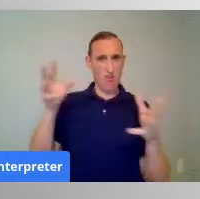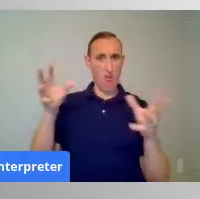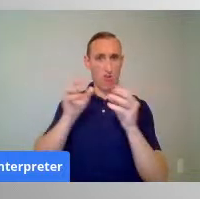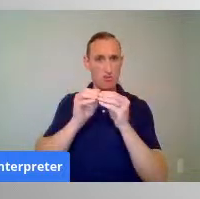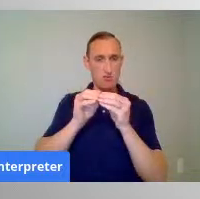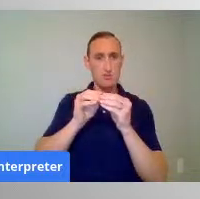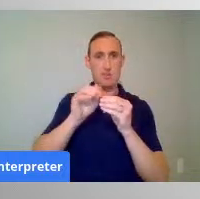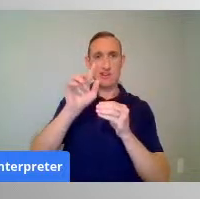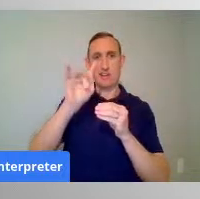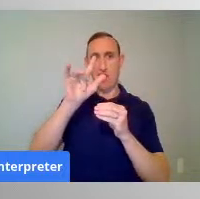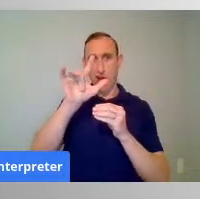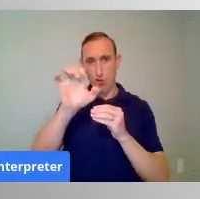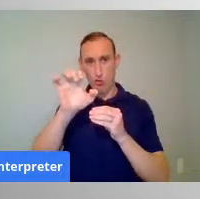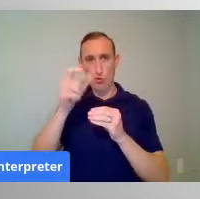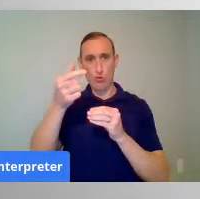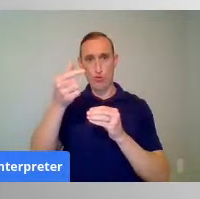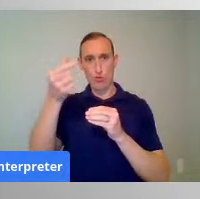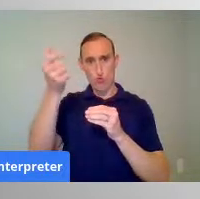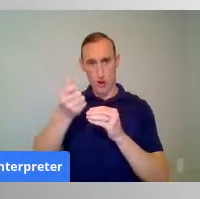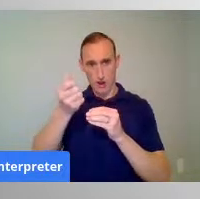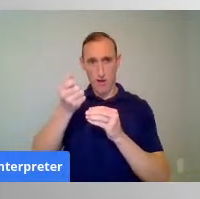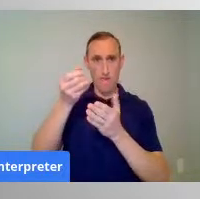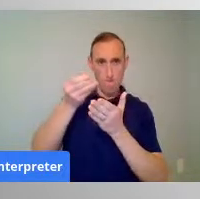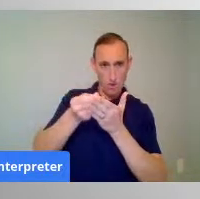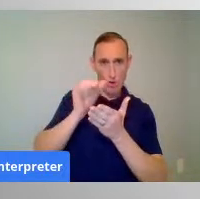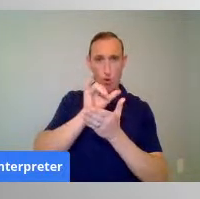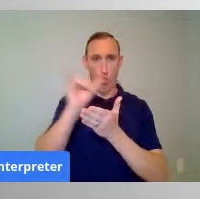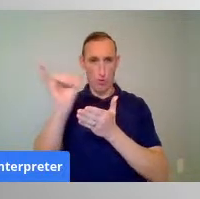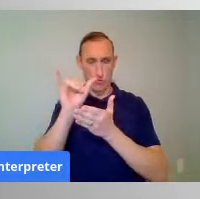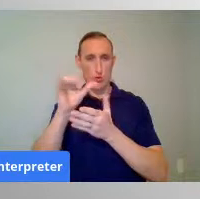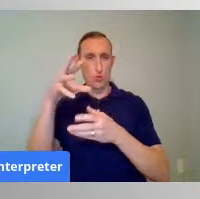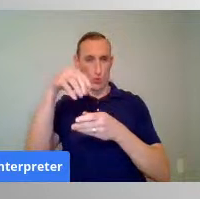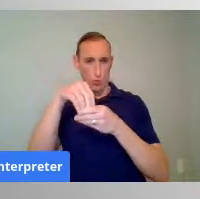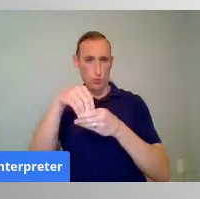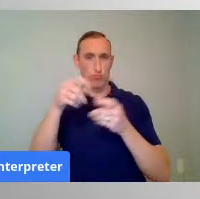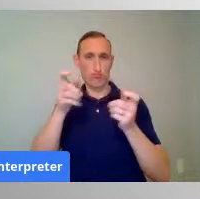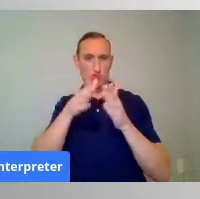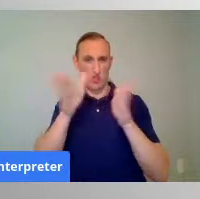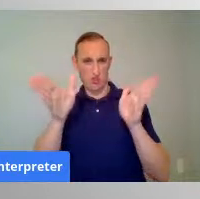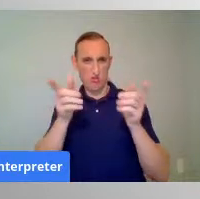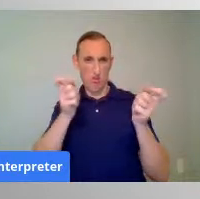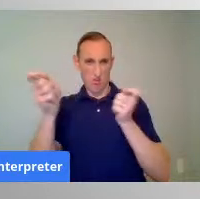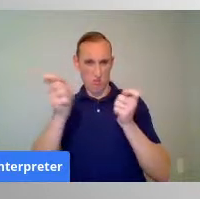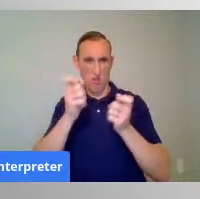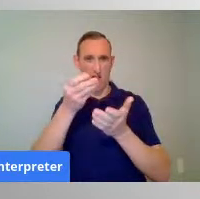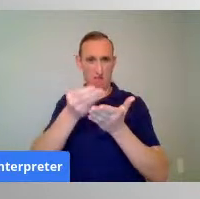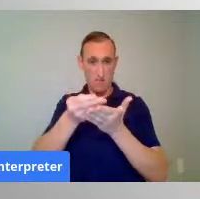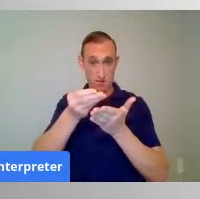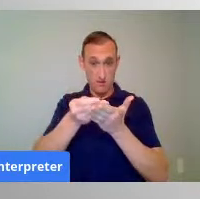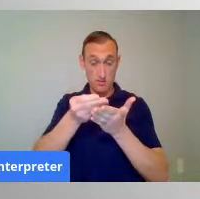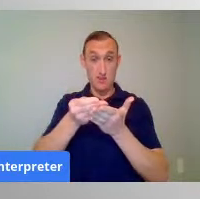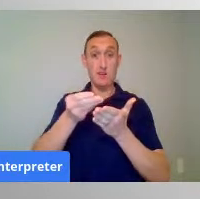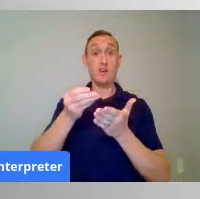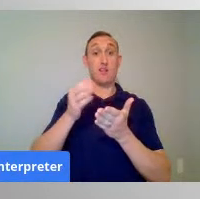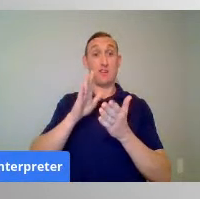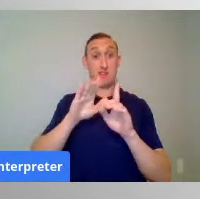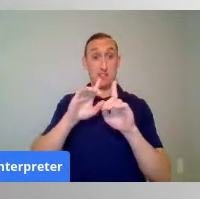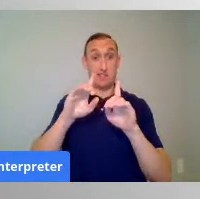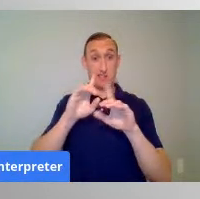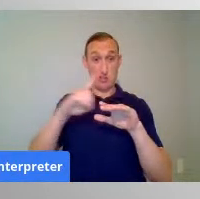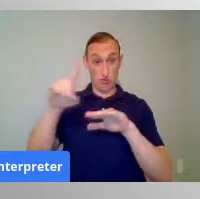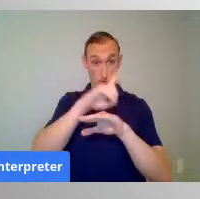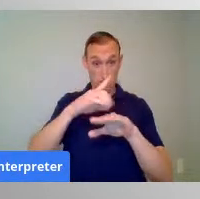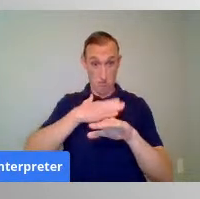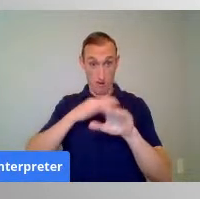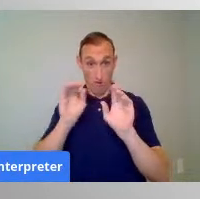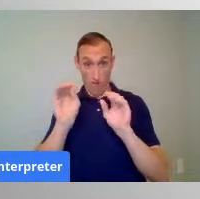with their general operating budget funds. The district in my office, we do allocate 20-day funds